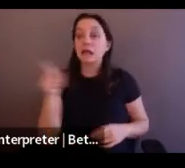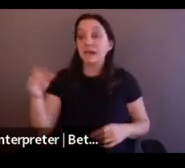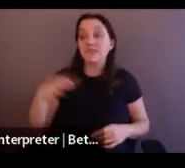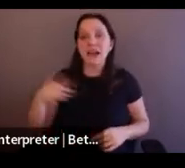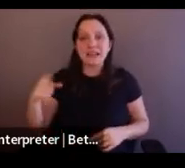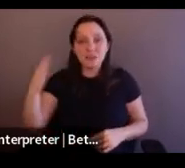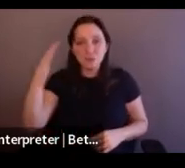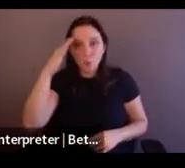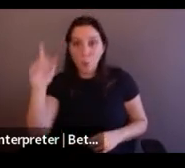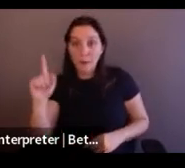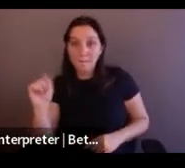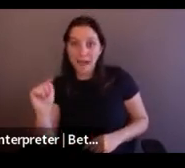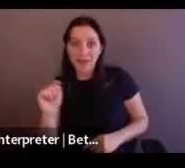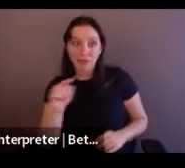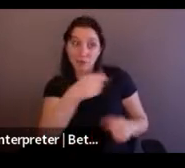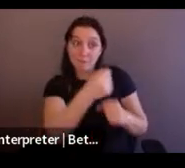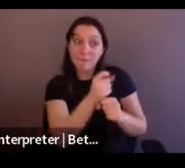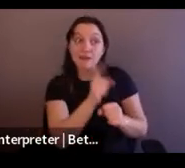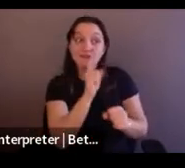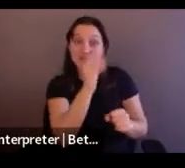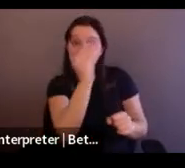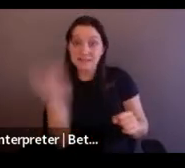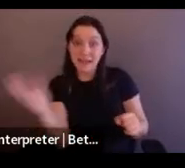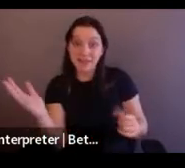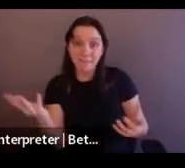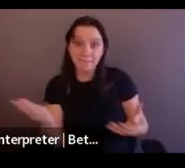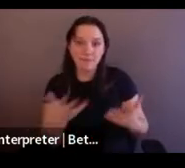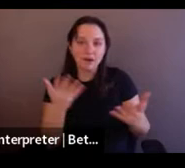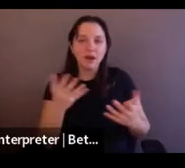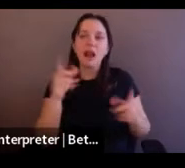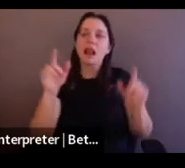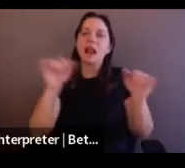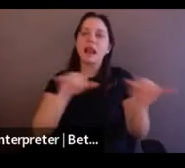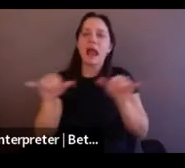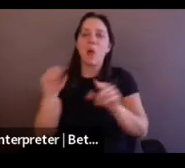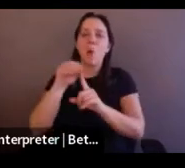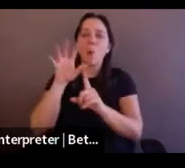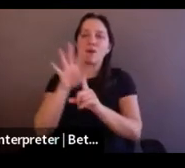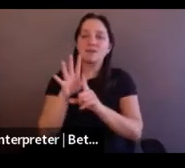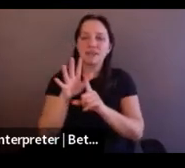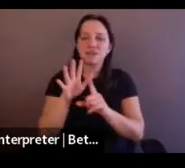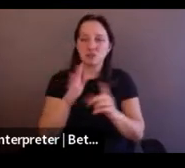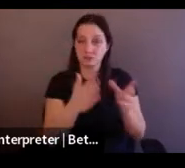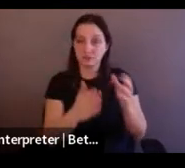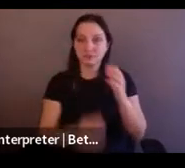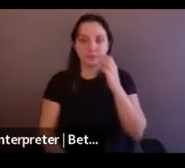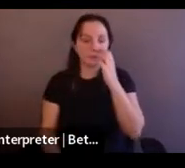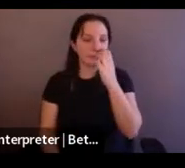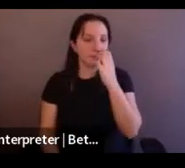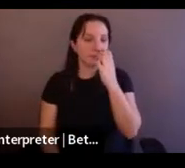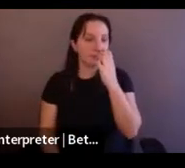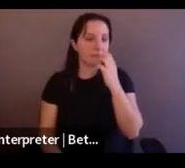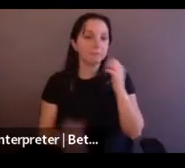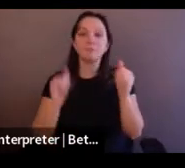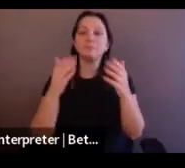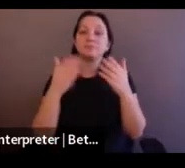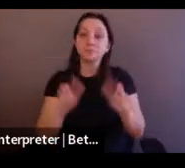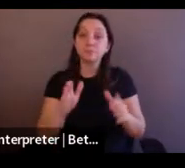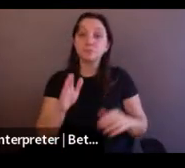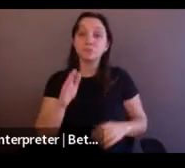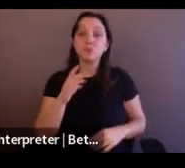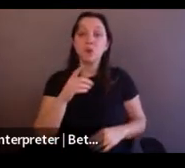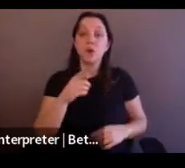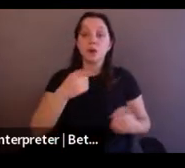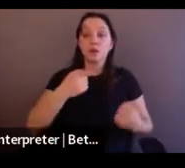to let them know, you know, you need to give them a little bit of an orientation. So making sure your staff who are interacting with volunteers feel